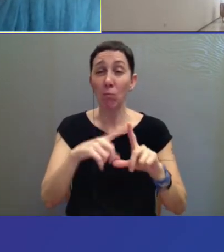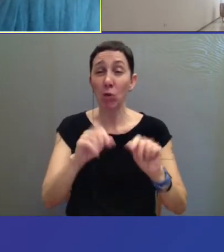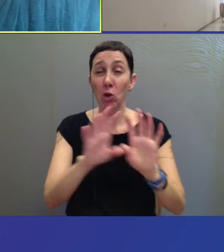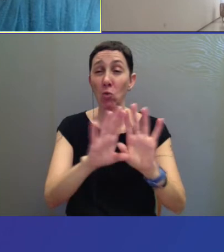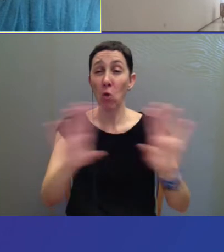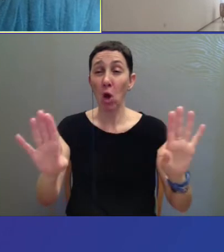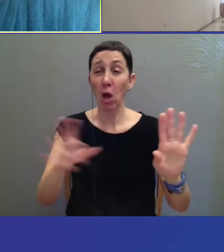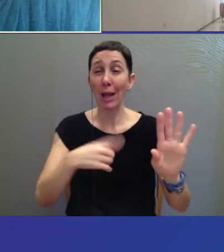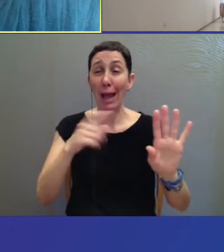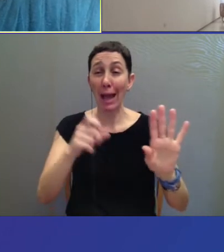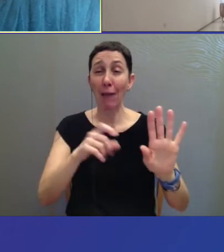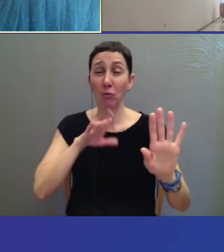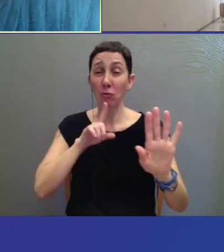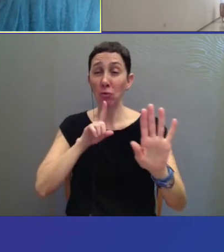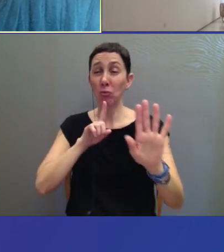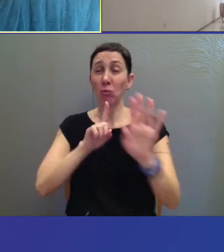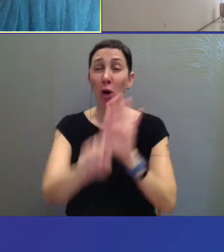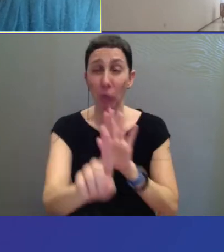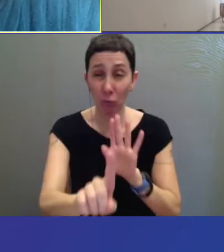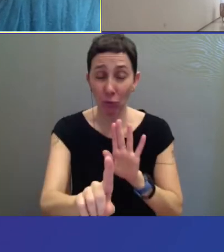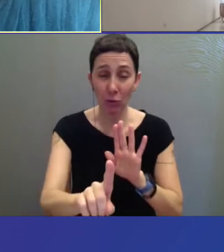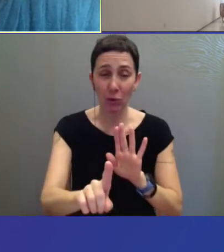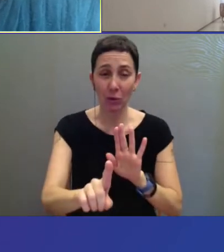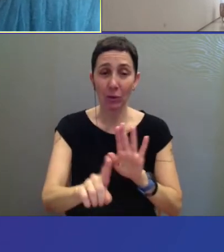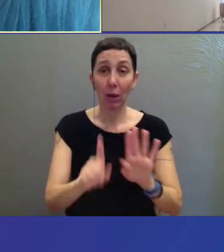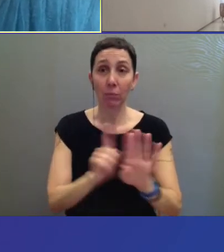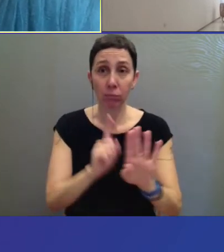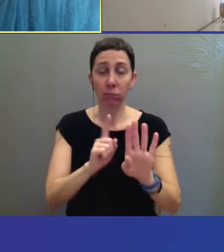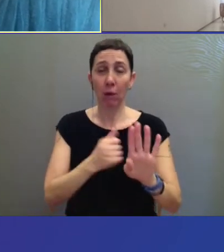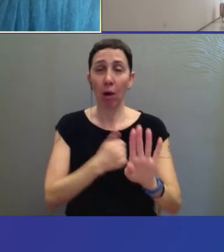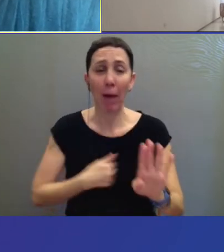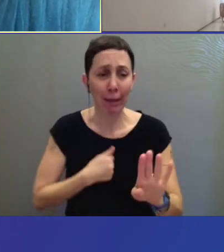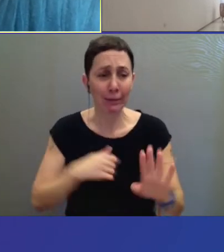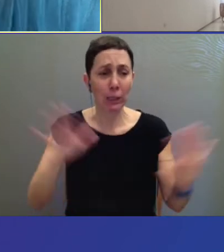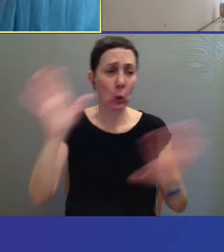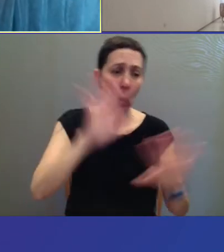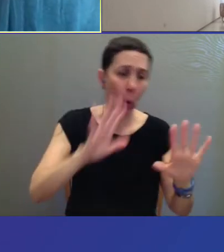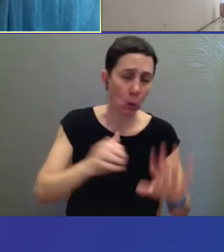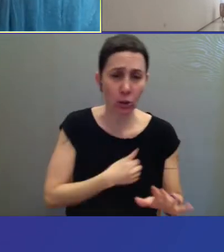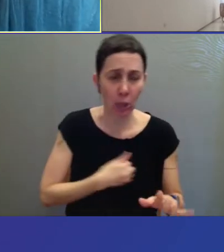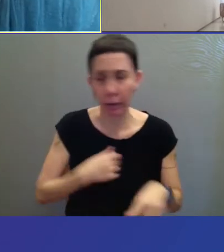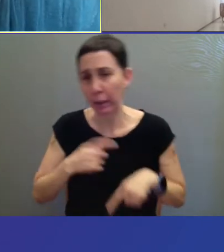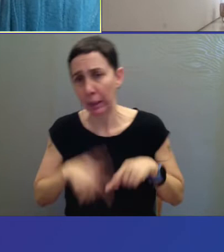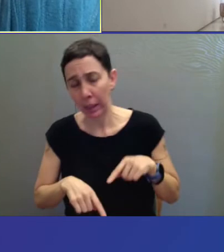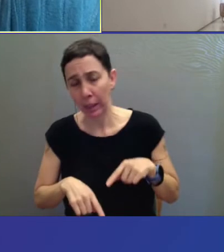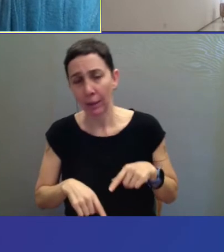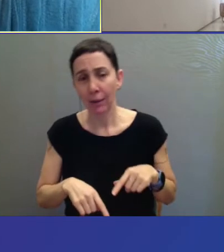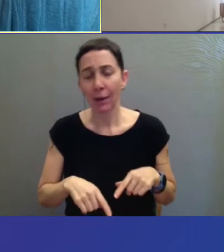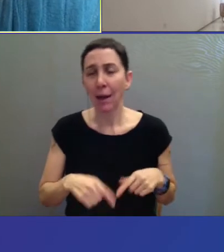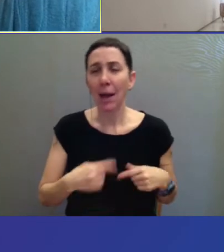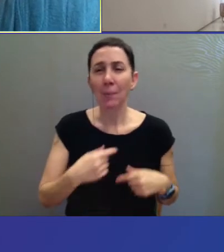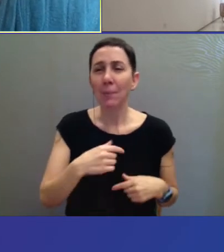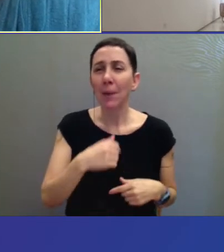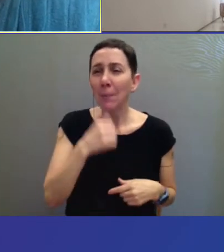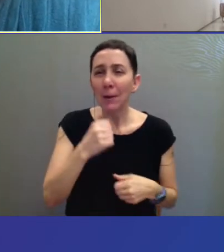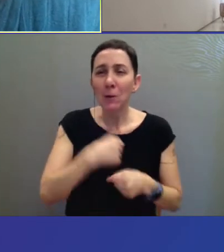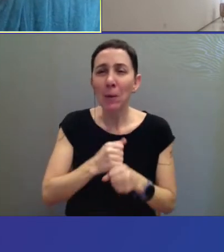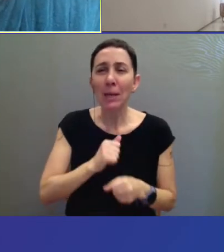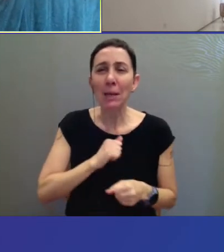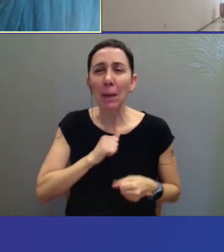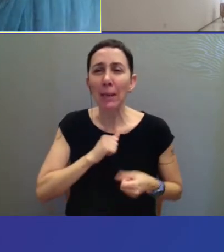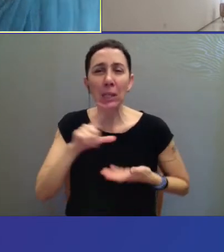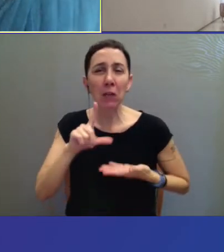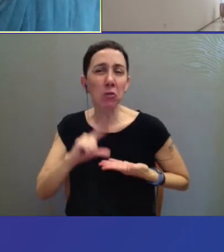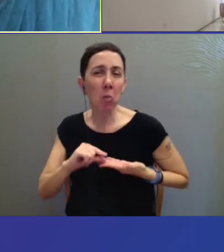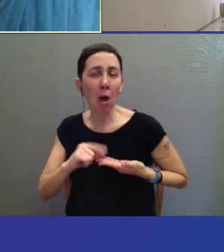walk through. I'm not going to apologize. I'm not going to make myself smaller. And